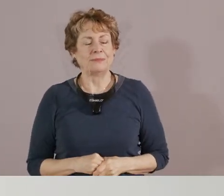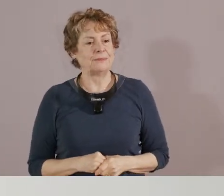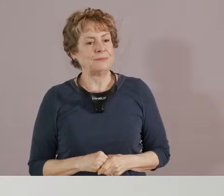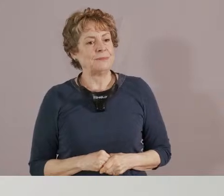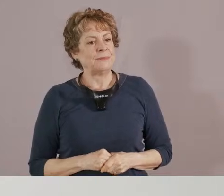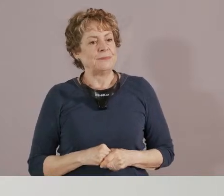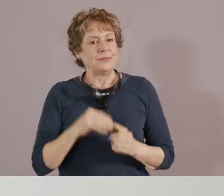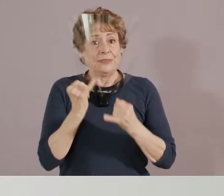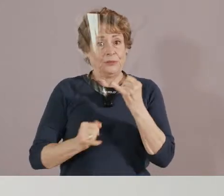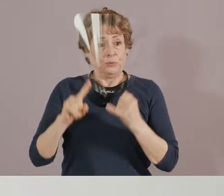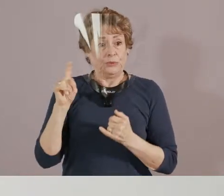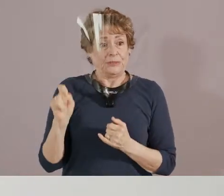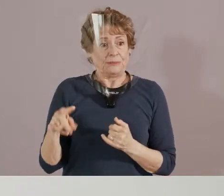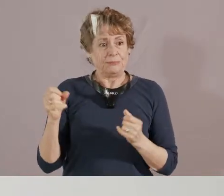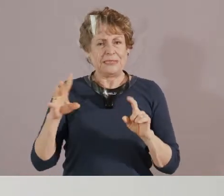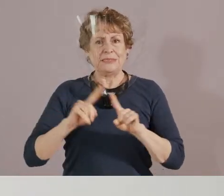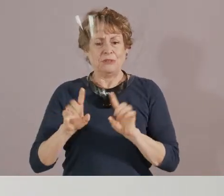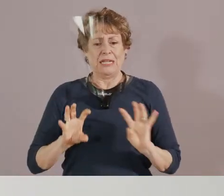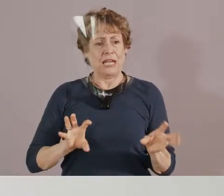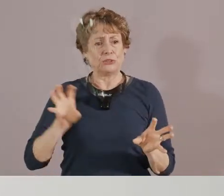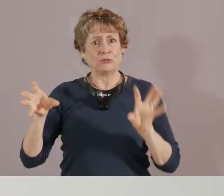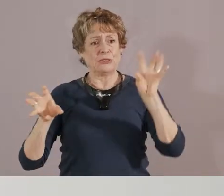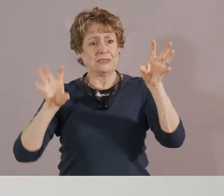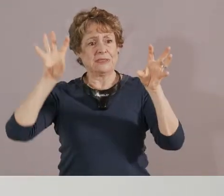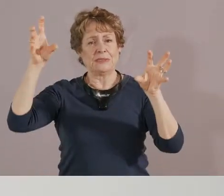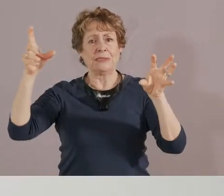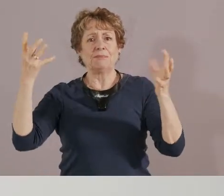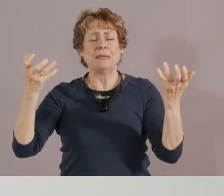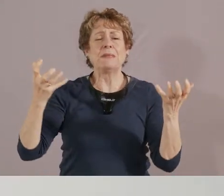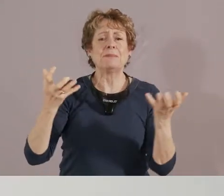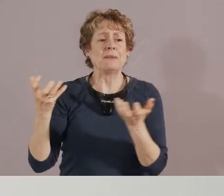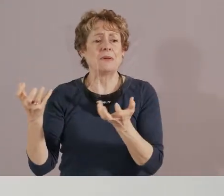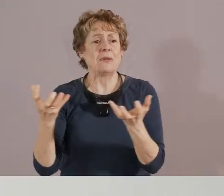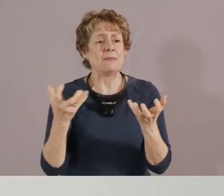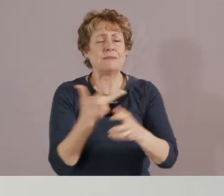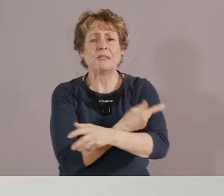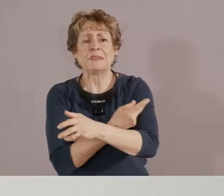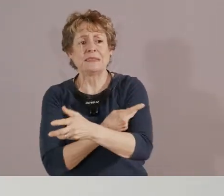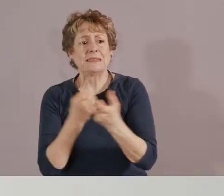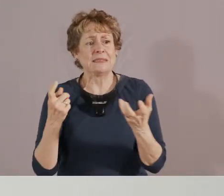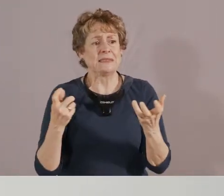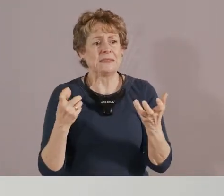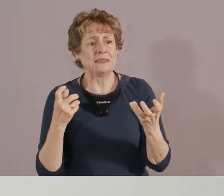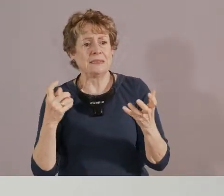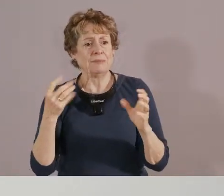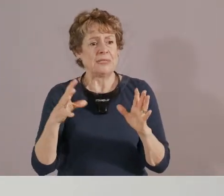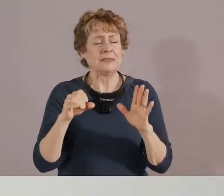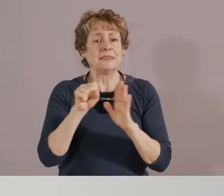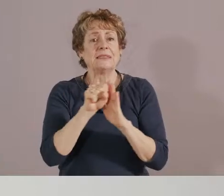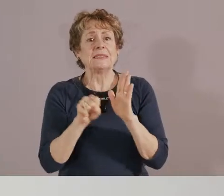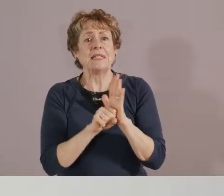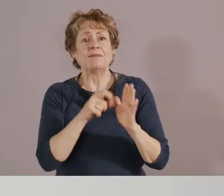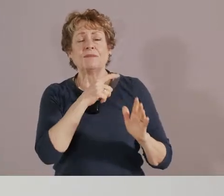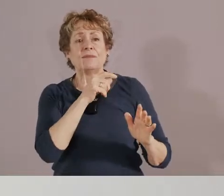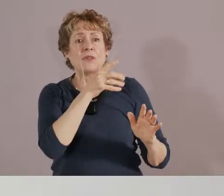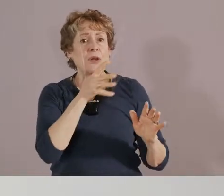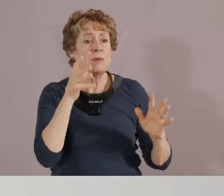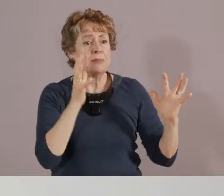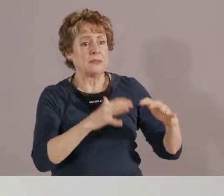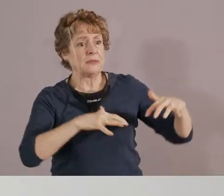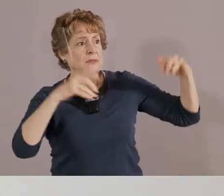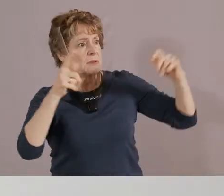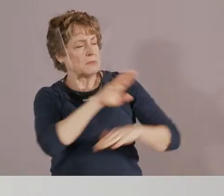begging for vaccines, and then they see the State Farm 24/7 giving out so many vaccines,